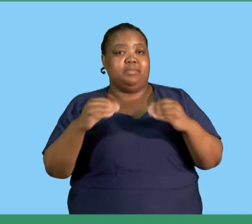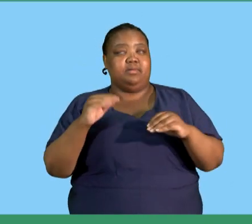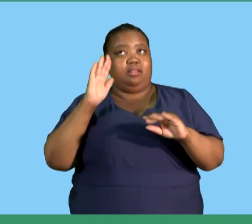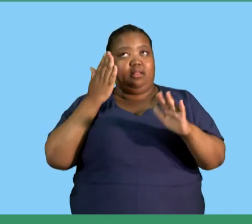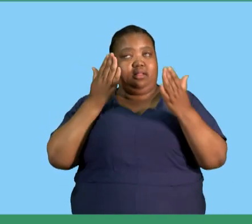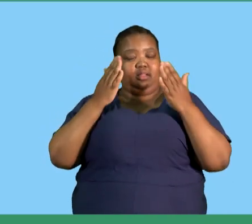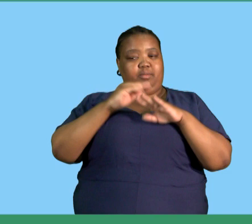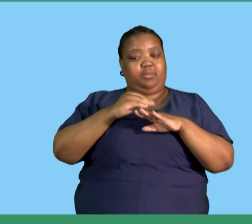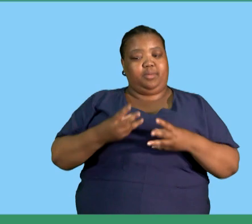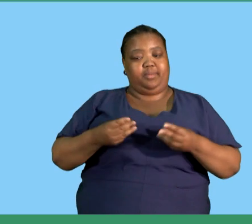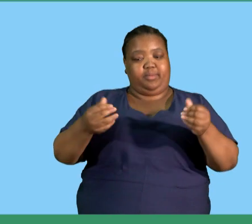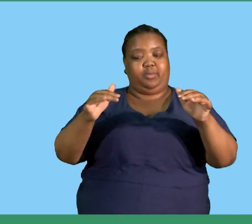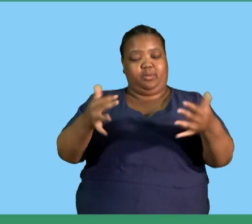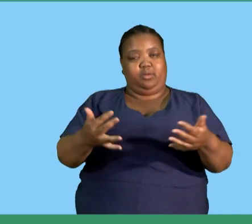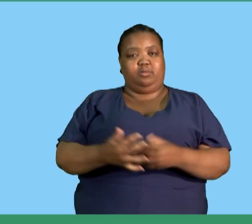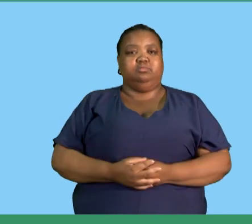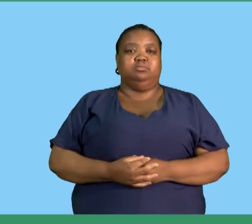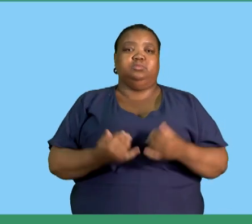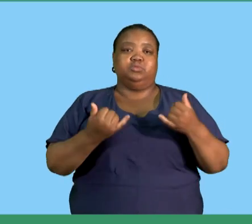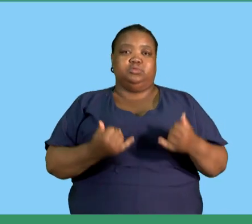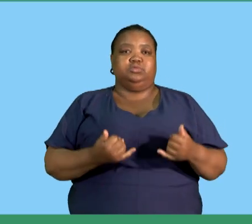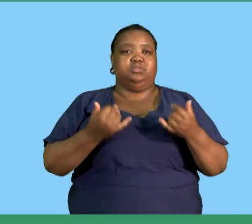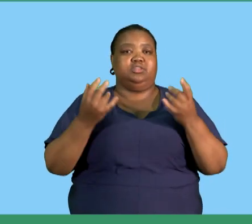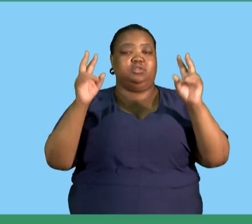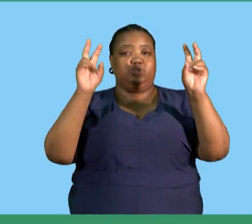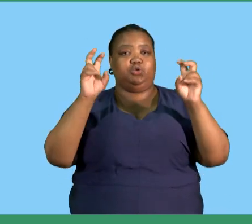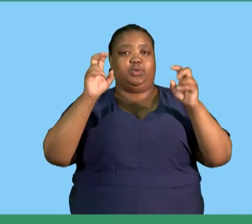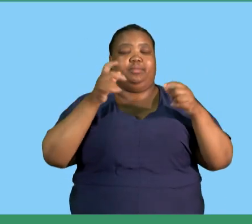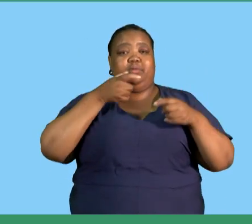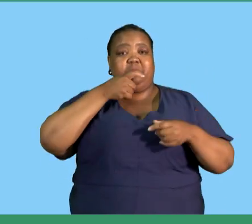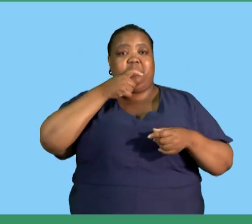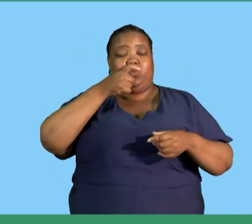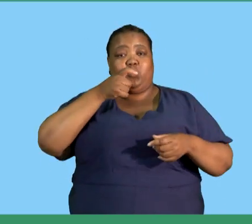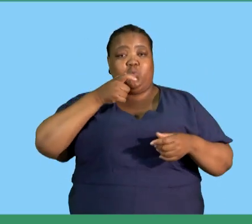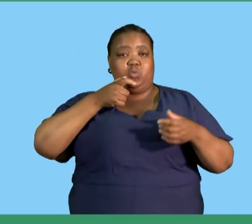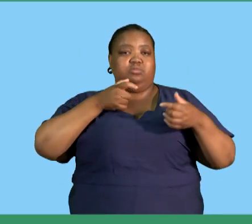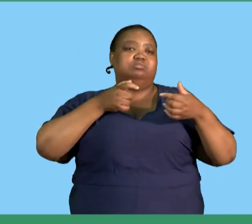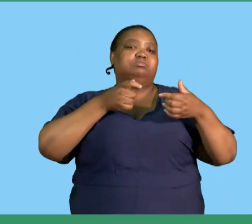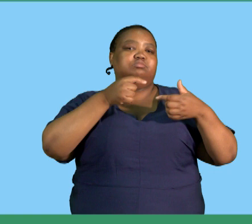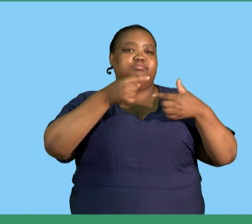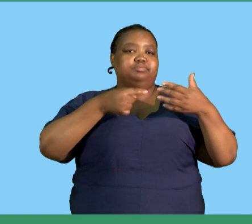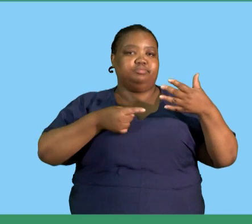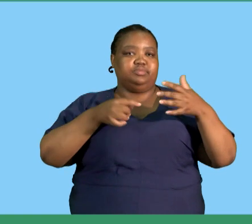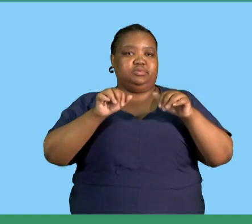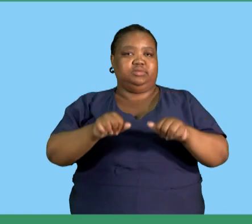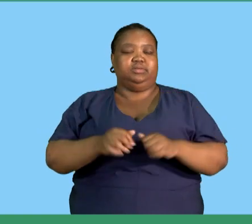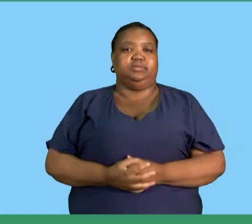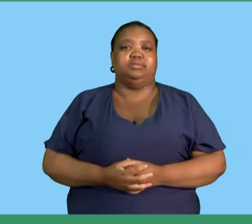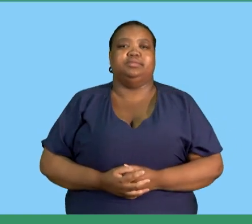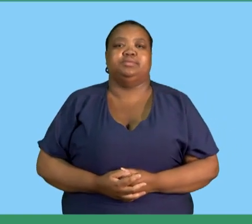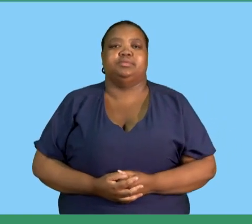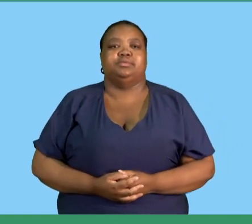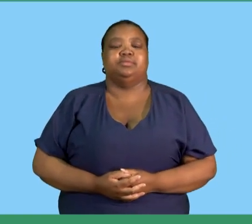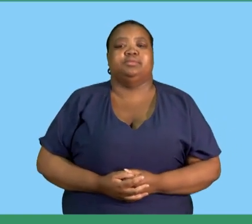solve the business-related problems. So these are the words that we came across in this particular topic, problem-solving and creative